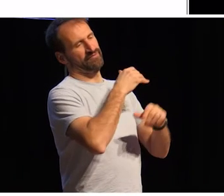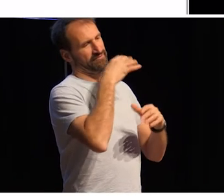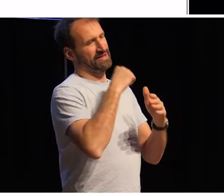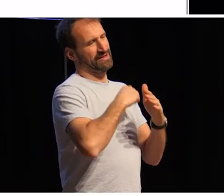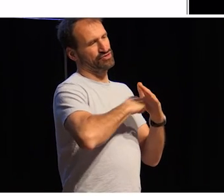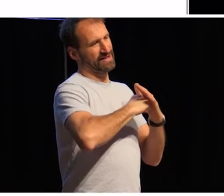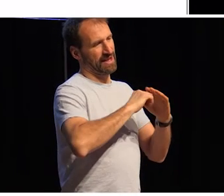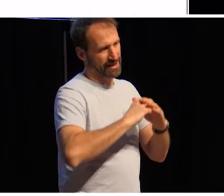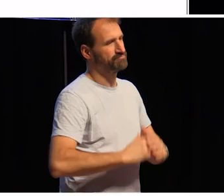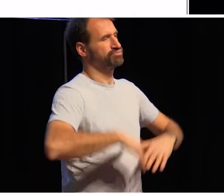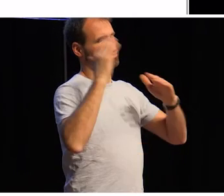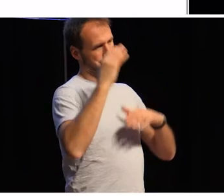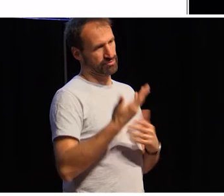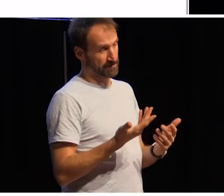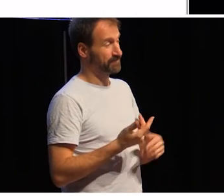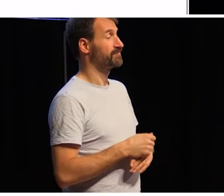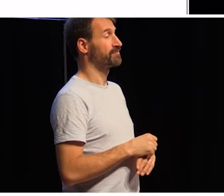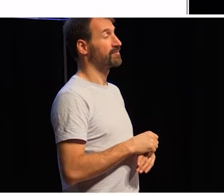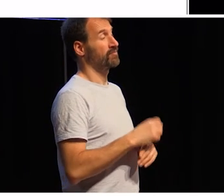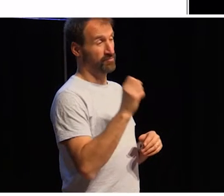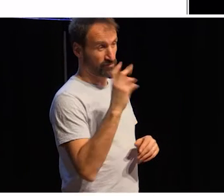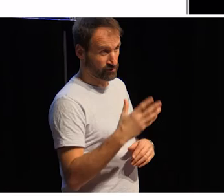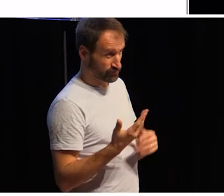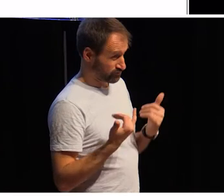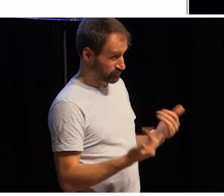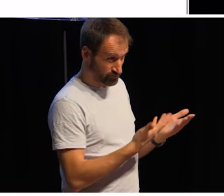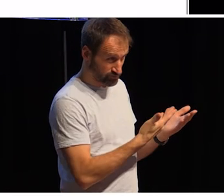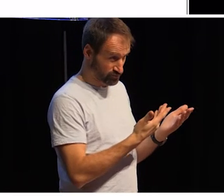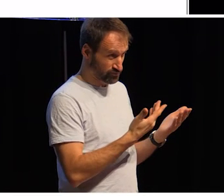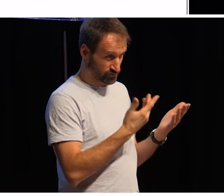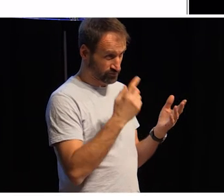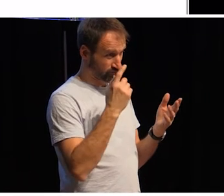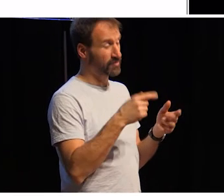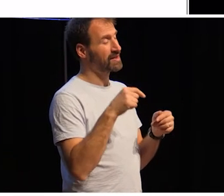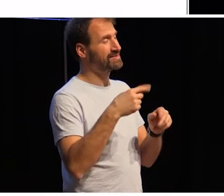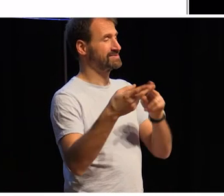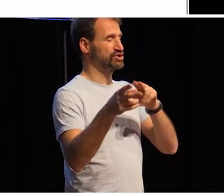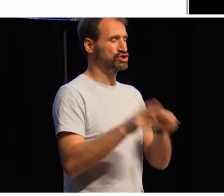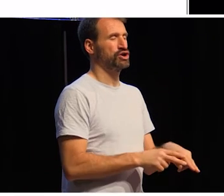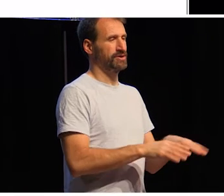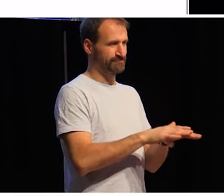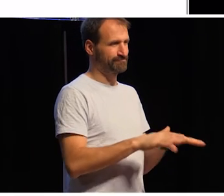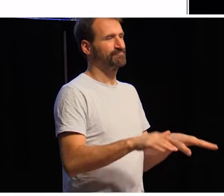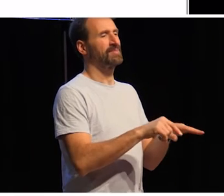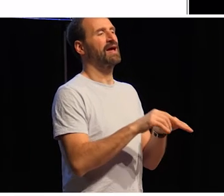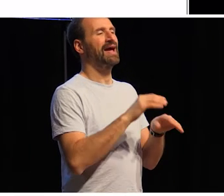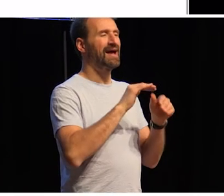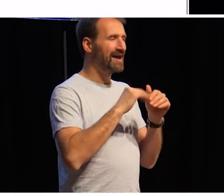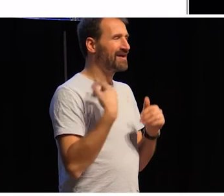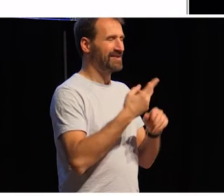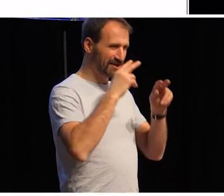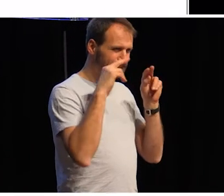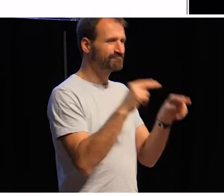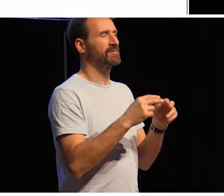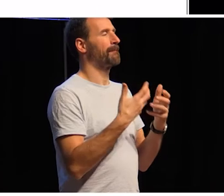So if I've lost you a little bit, now is a good time to get back, because we're going to look at some actual machine code. We're still looking